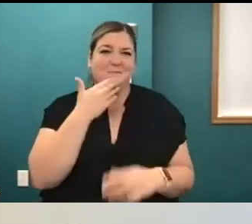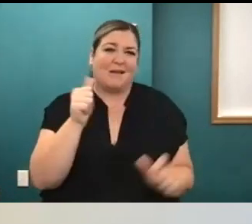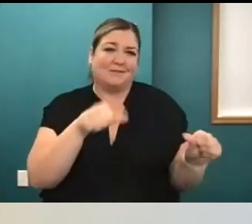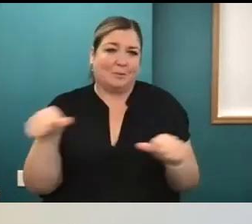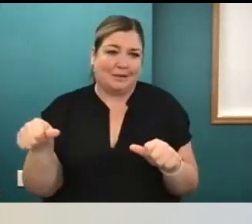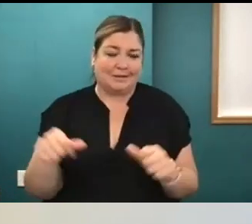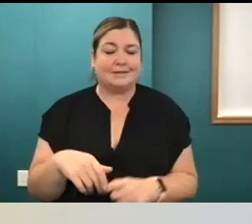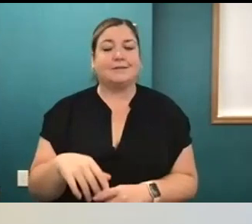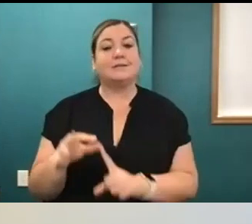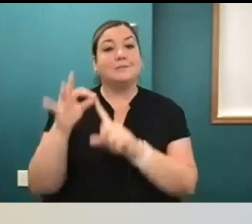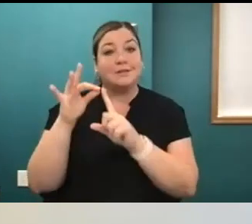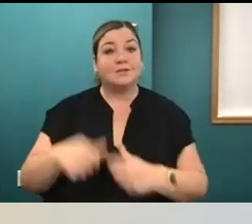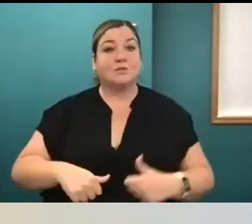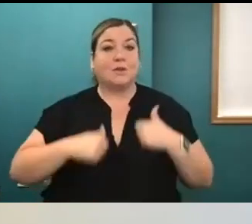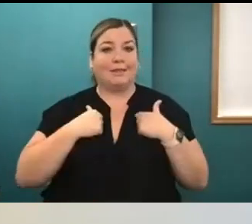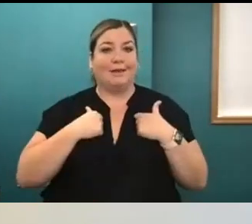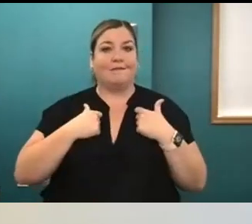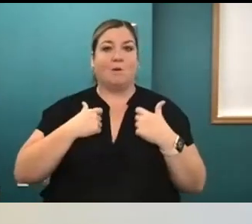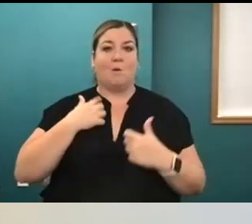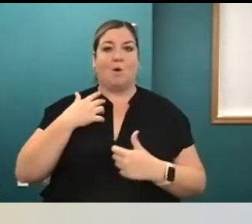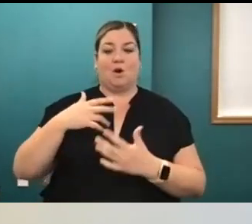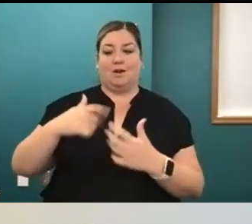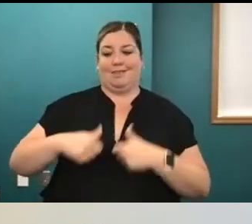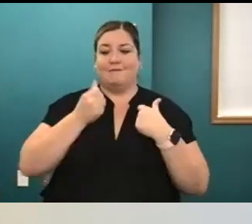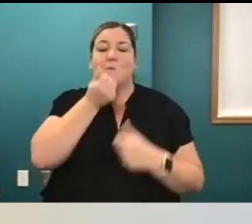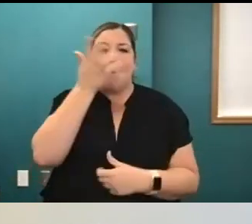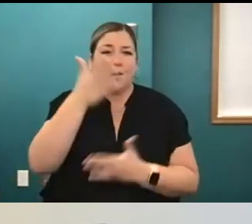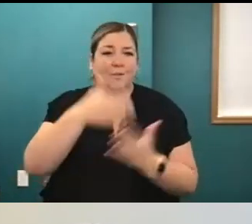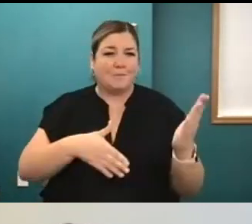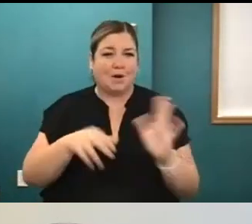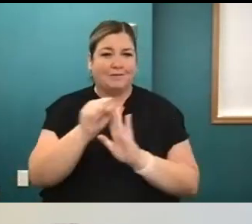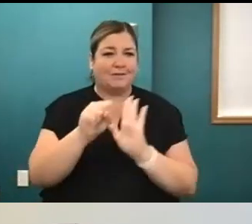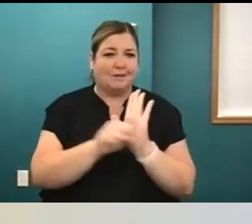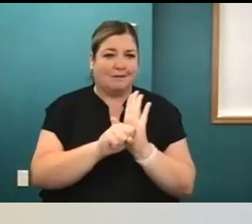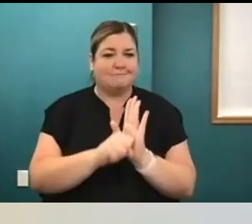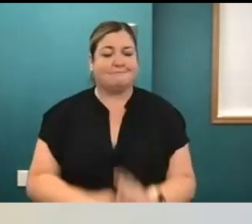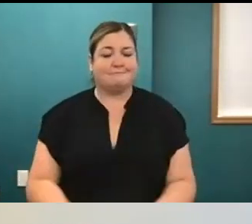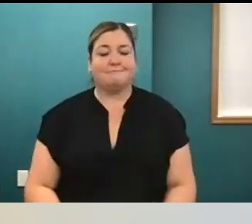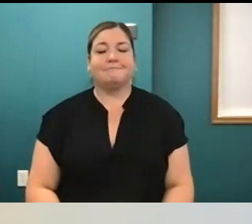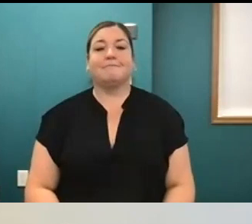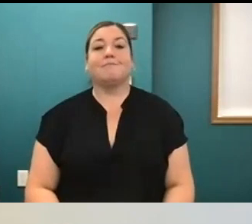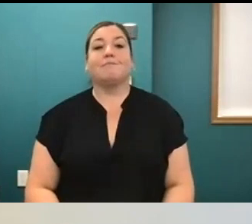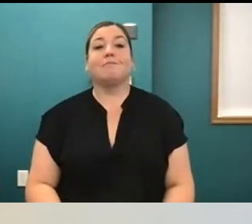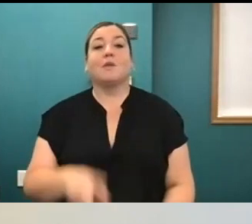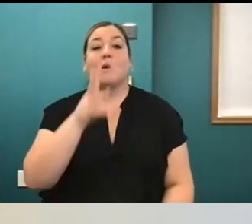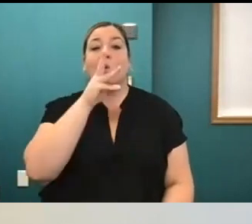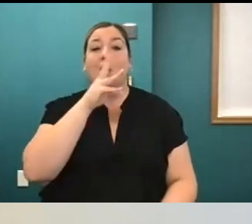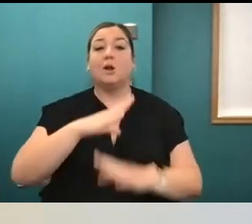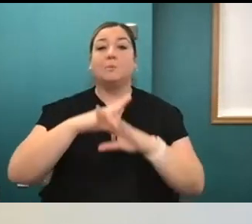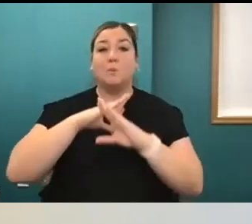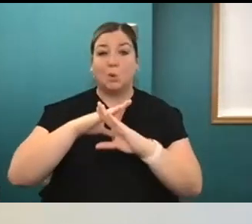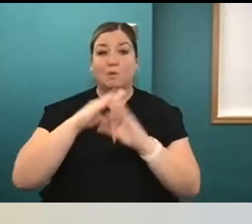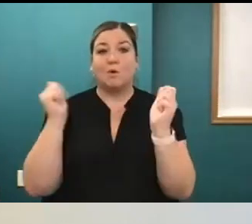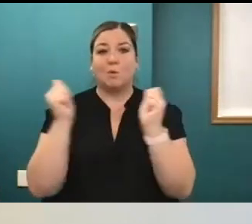particularly if you live or interact in a warmer part of the state. It is waterproof with the utilization of